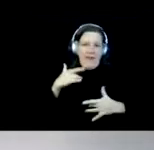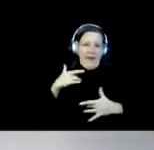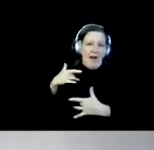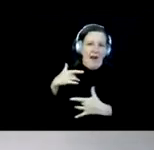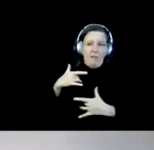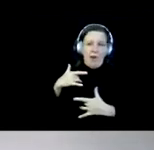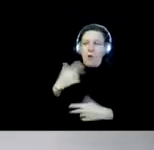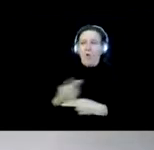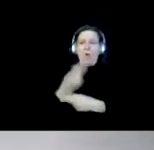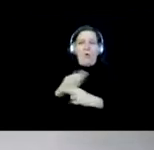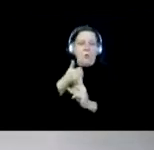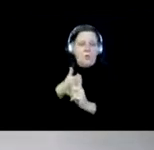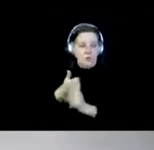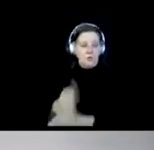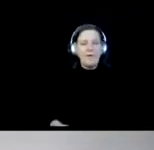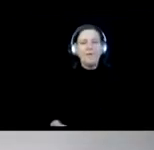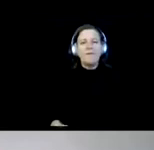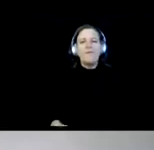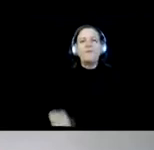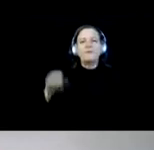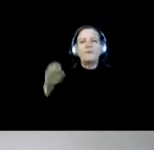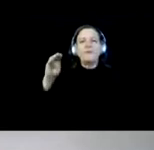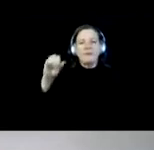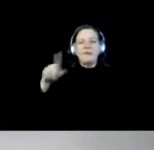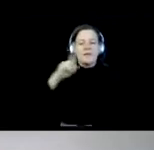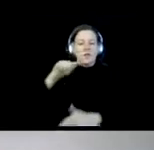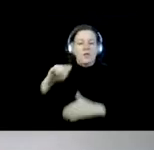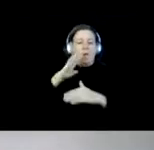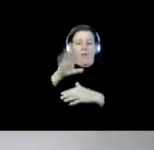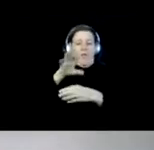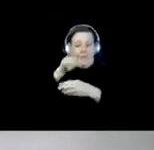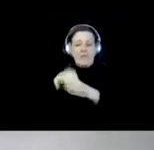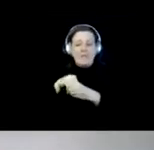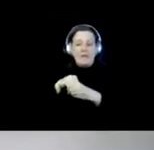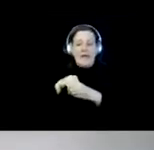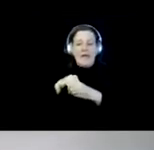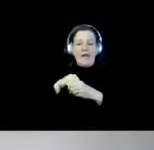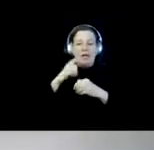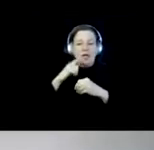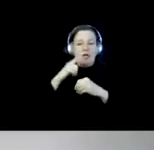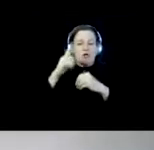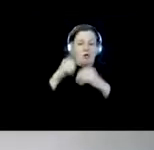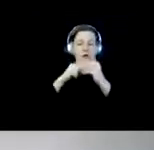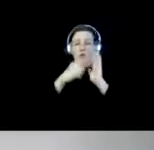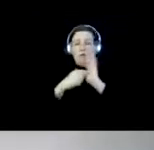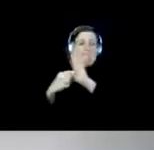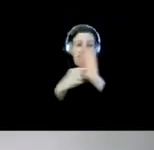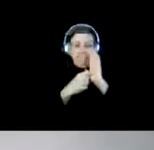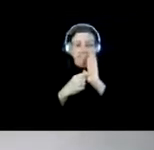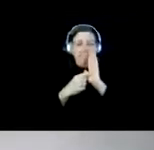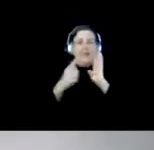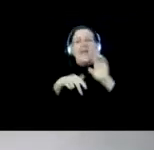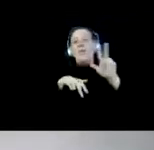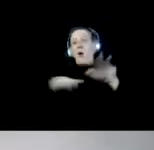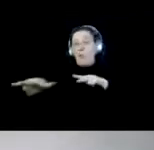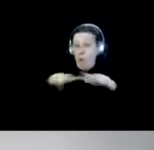I mean, a model is constructing, is a construction in and of itself. I mean, they're walking, they're presenting, they're doing all